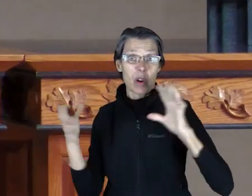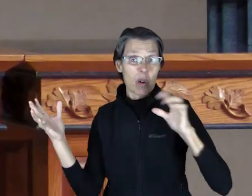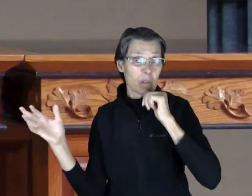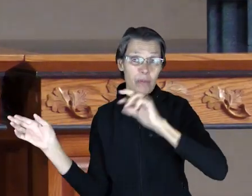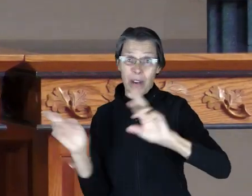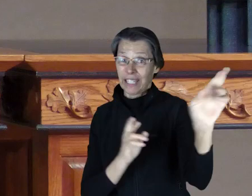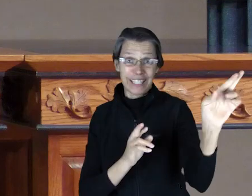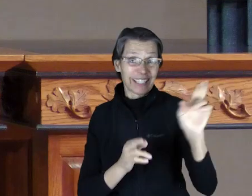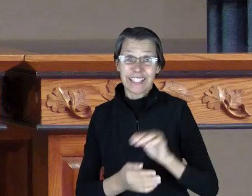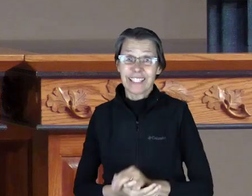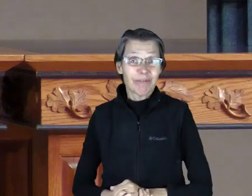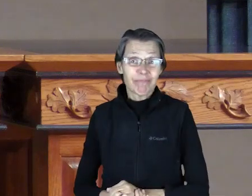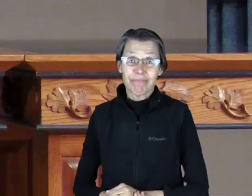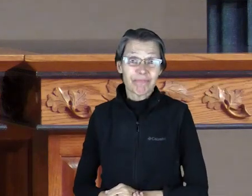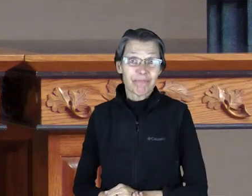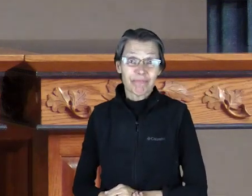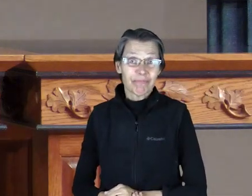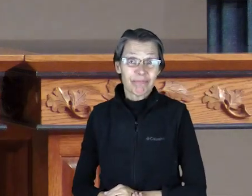ready to let our hearts